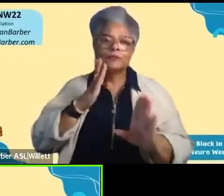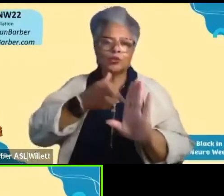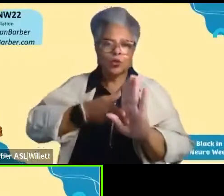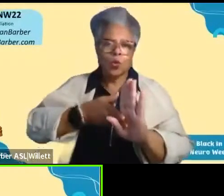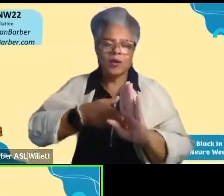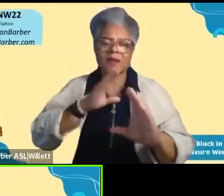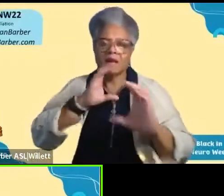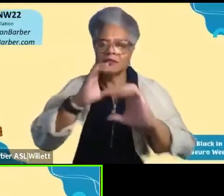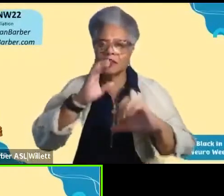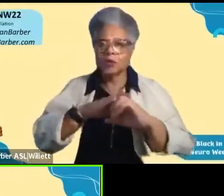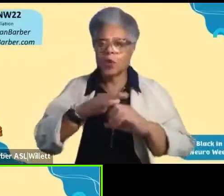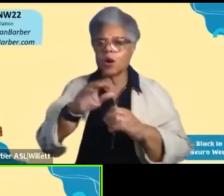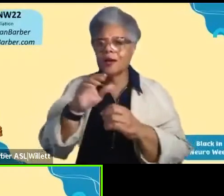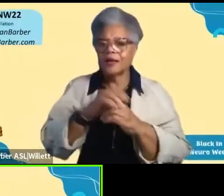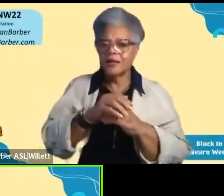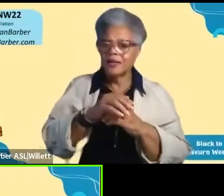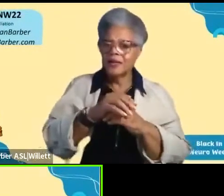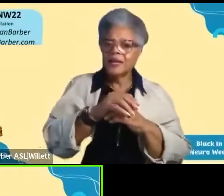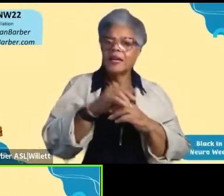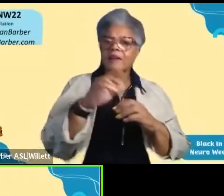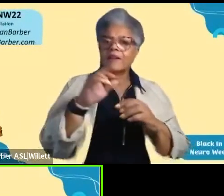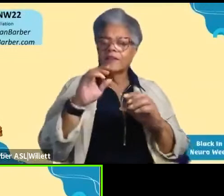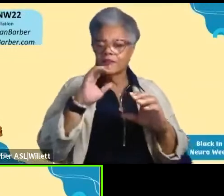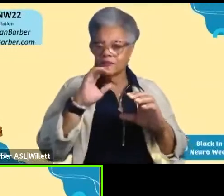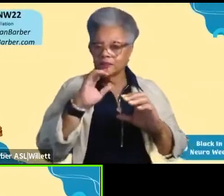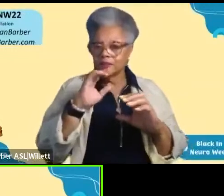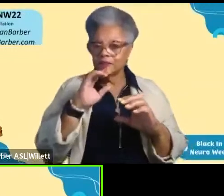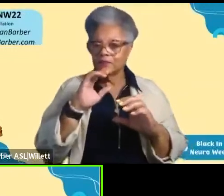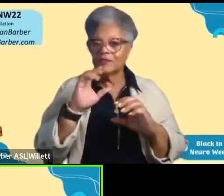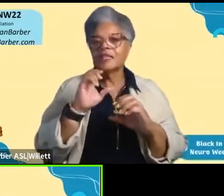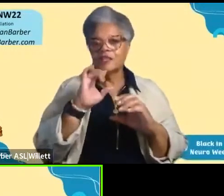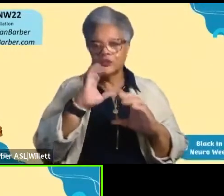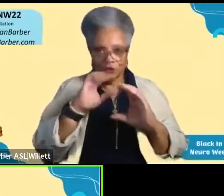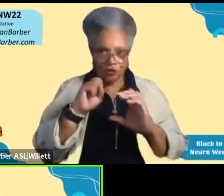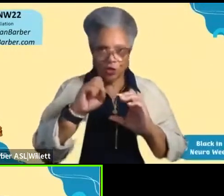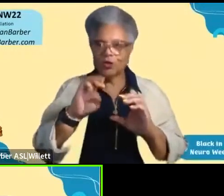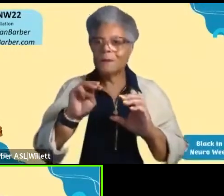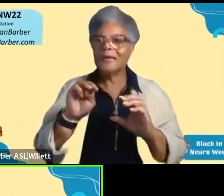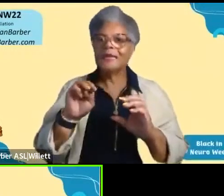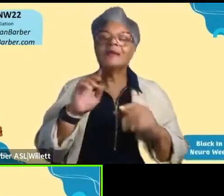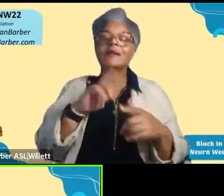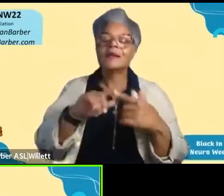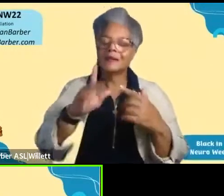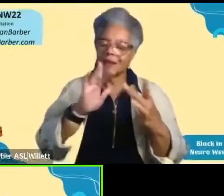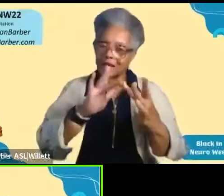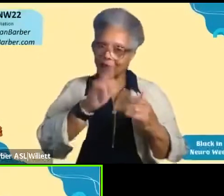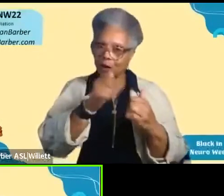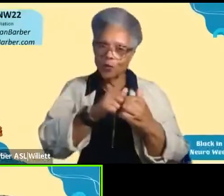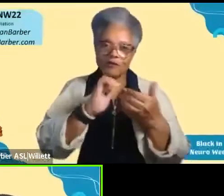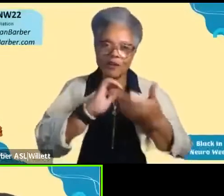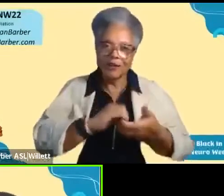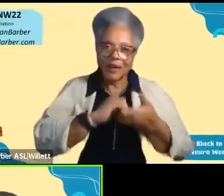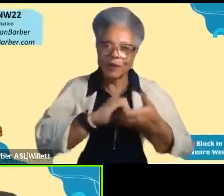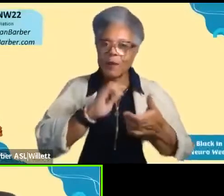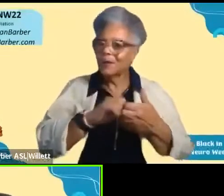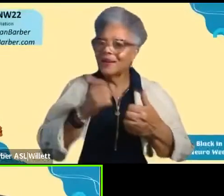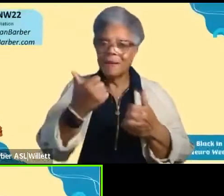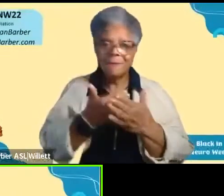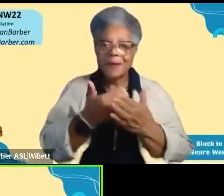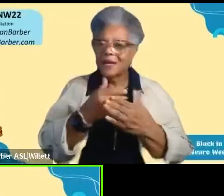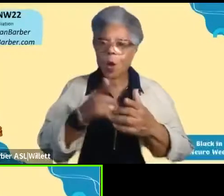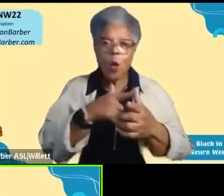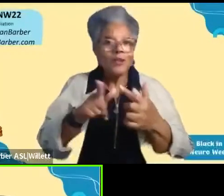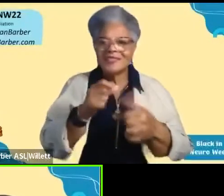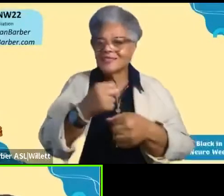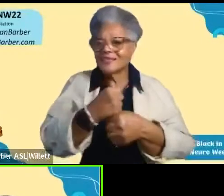and continue the conversation with Dr. Ritter. Definitely please contact her for collaboration, buckets of money, or just a coffee to